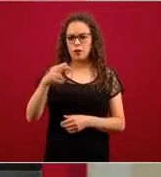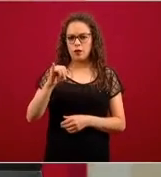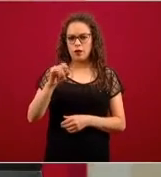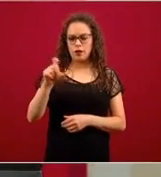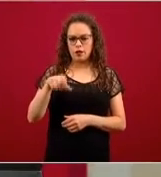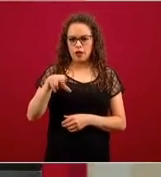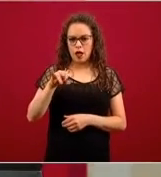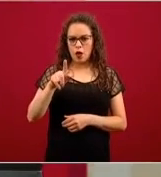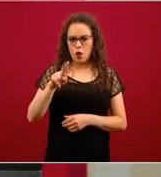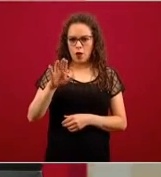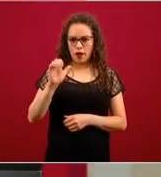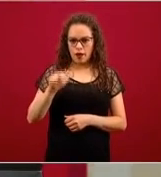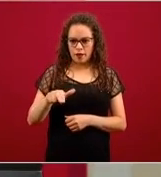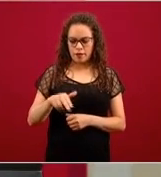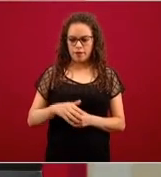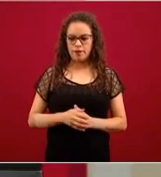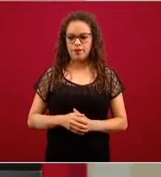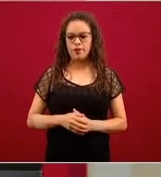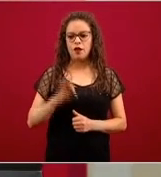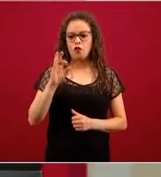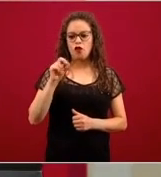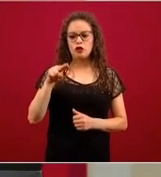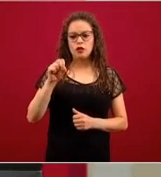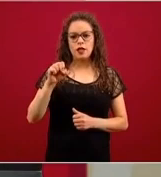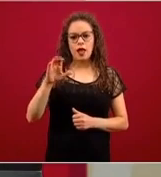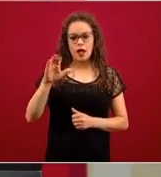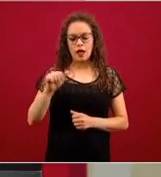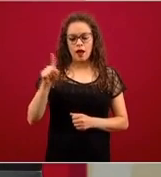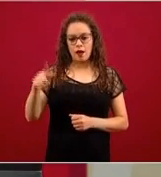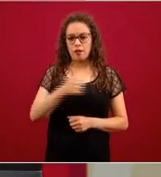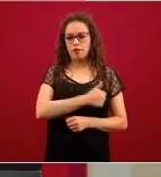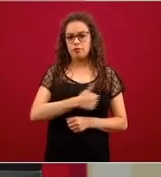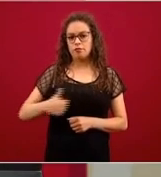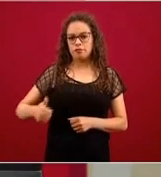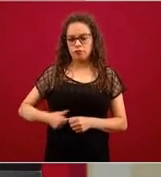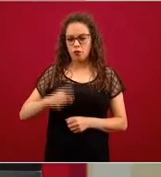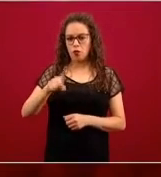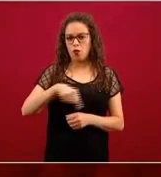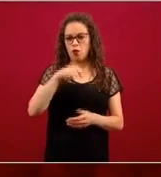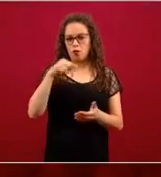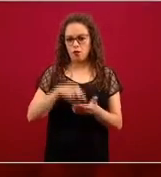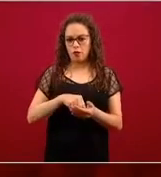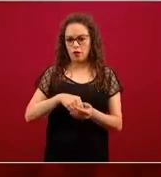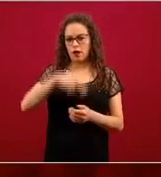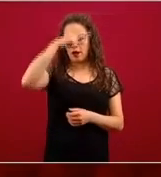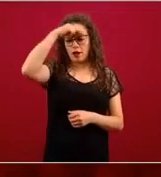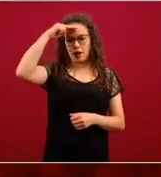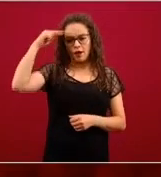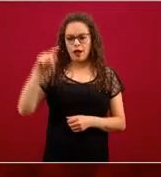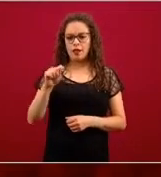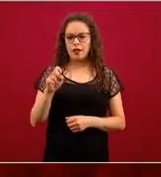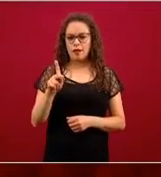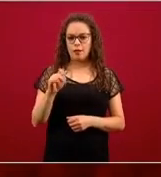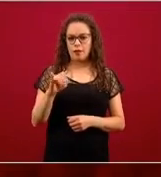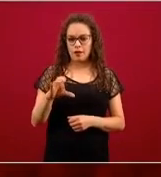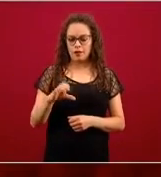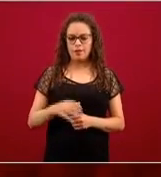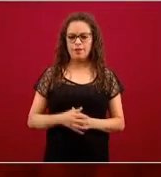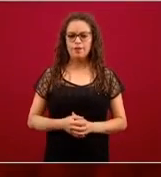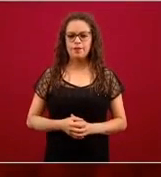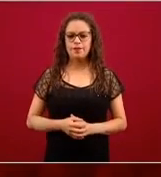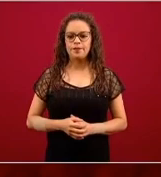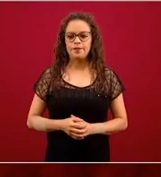of Huixquilucan. Francisco Javier Castellón Fonseca, co-presidente y alcalde de Tepic. We also had